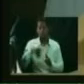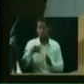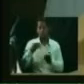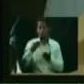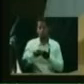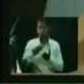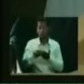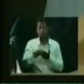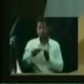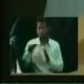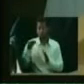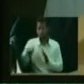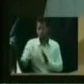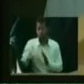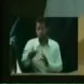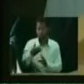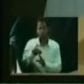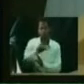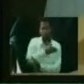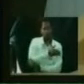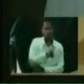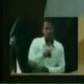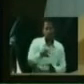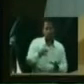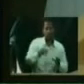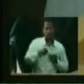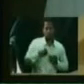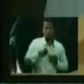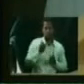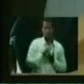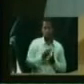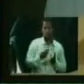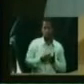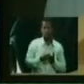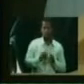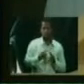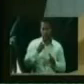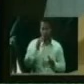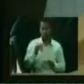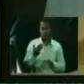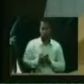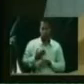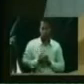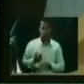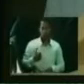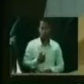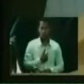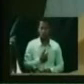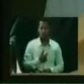approved, and that should bother us to no end. That should absolutely,